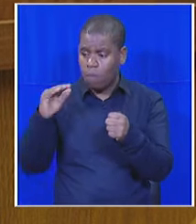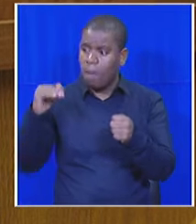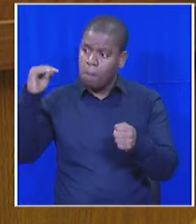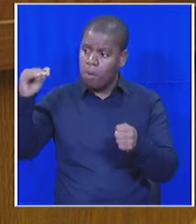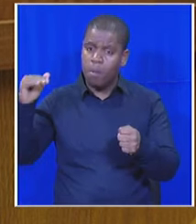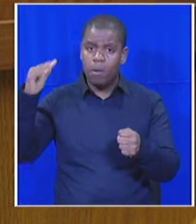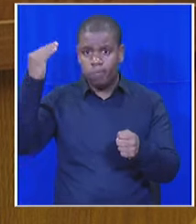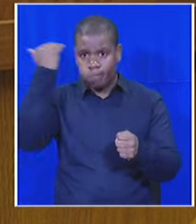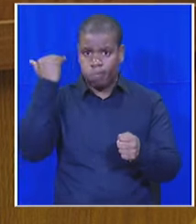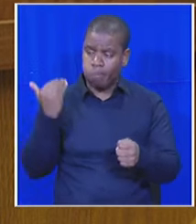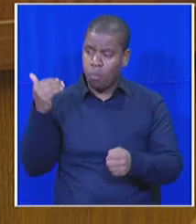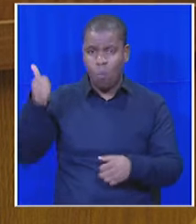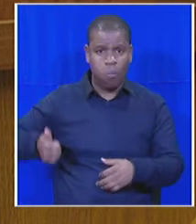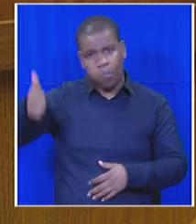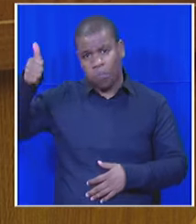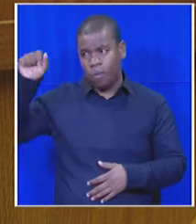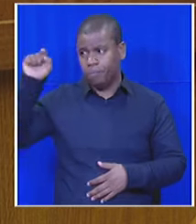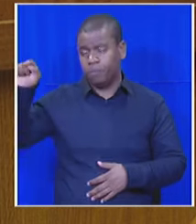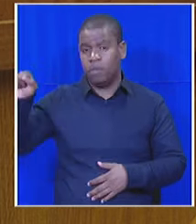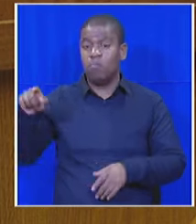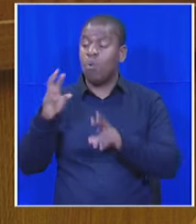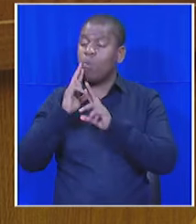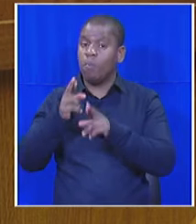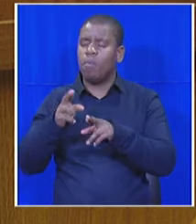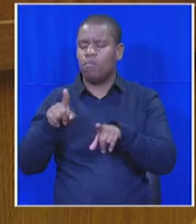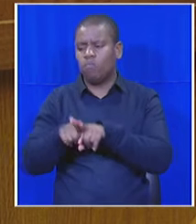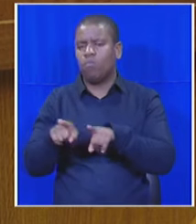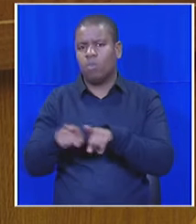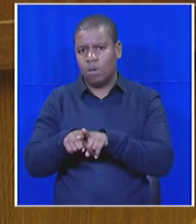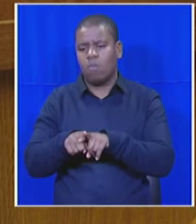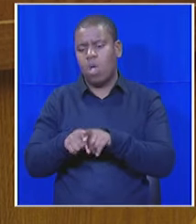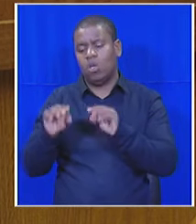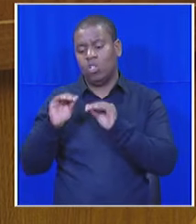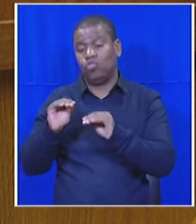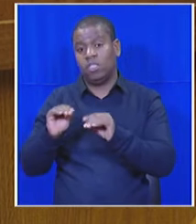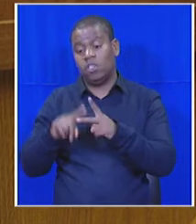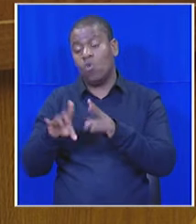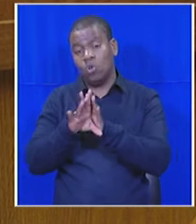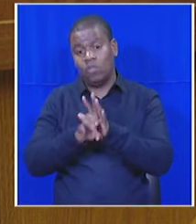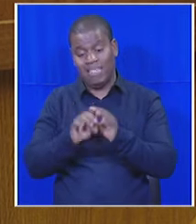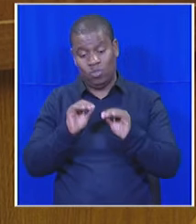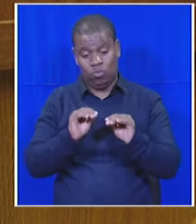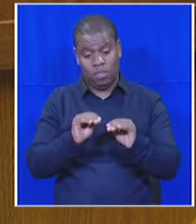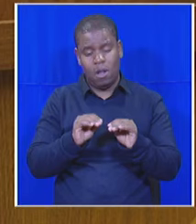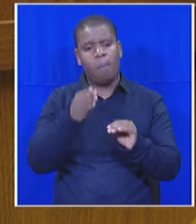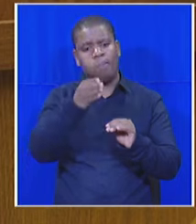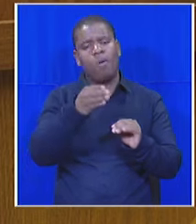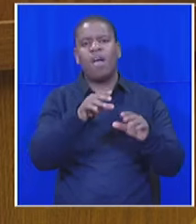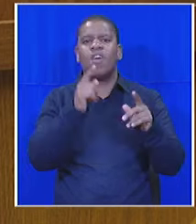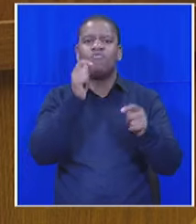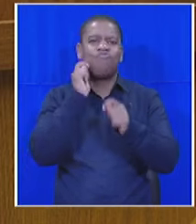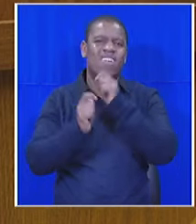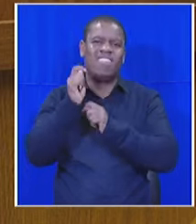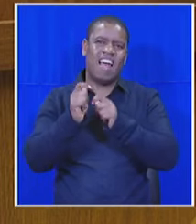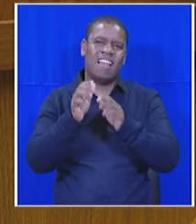now to deal with education and constitutional education to traditional leaders